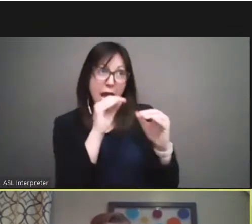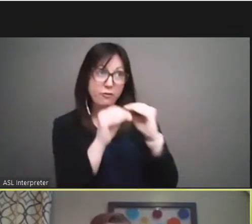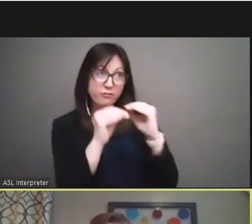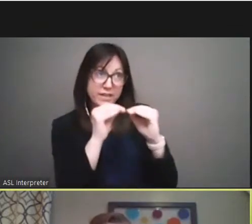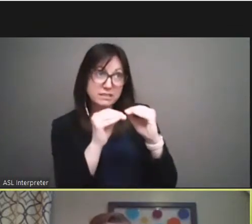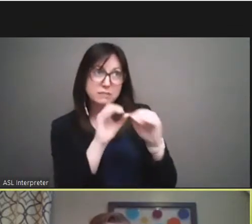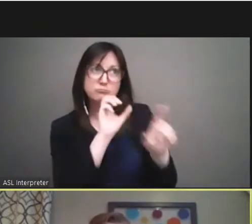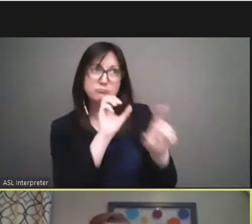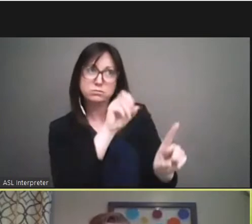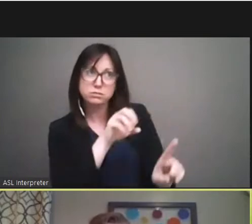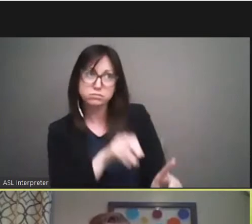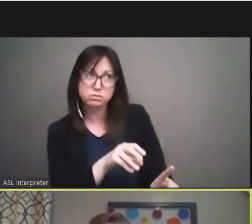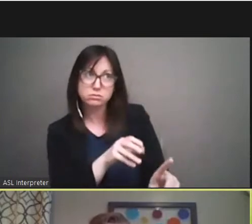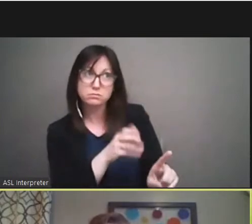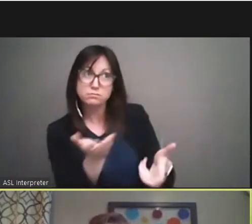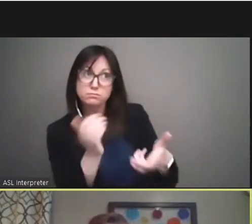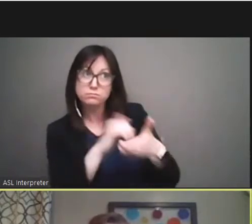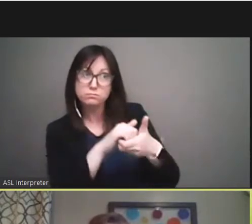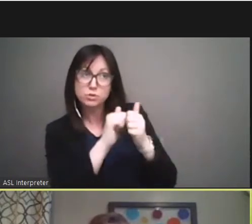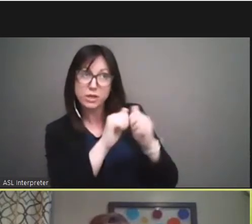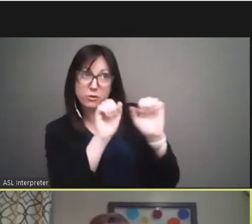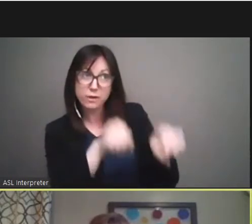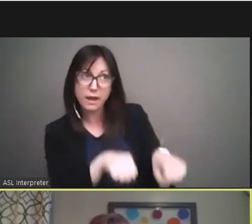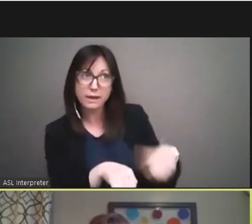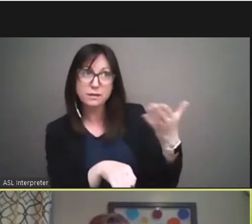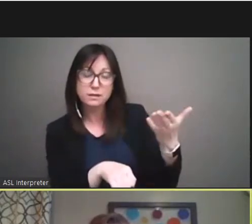together on this? I think that's really important.